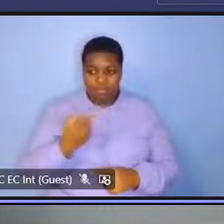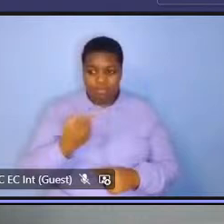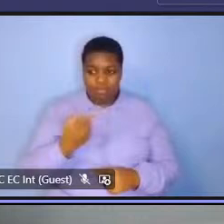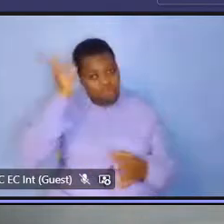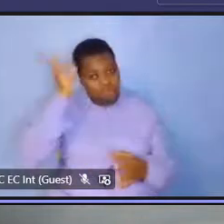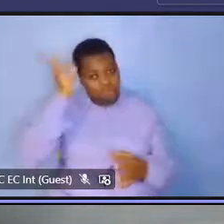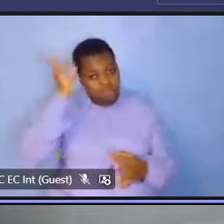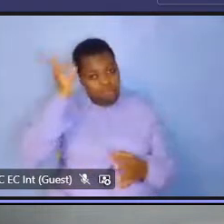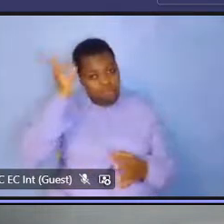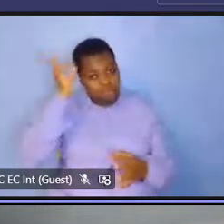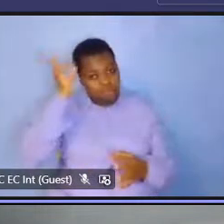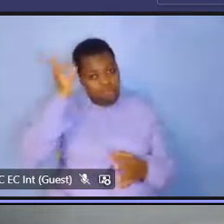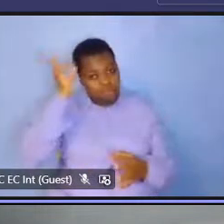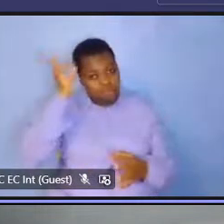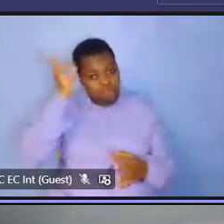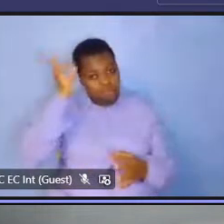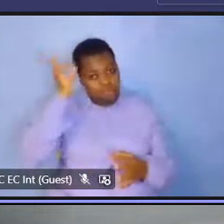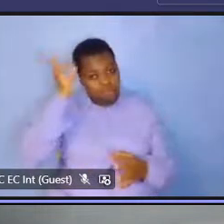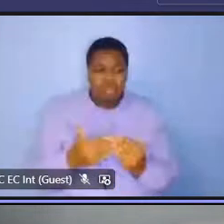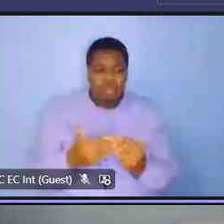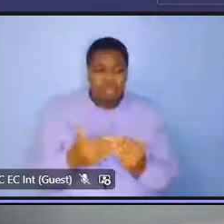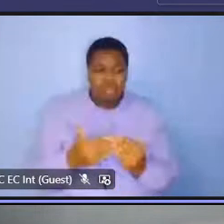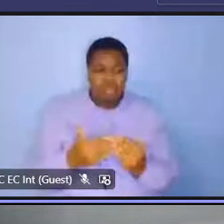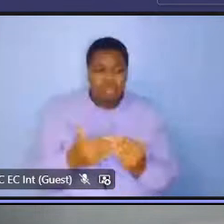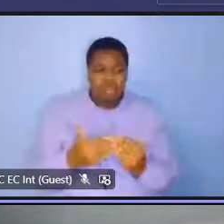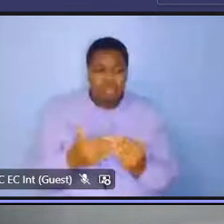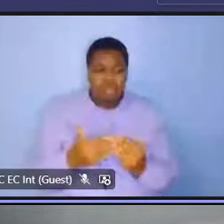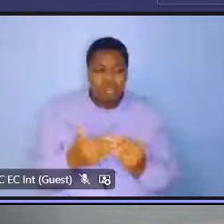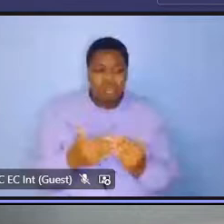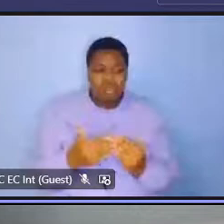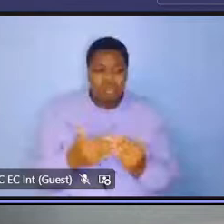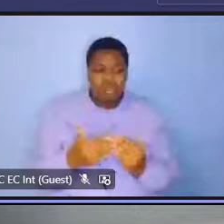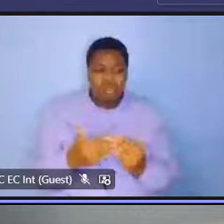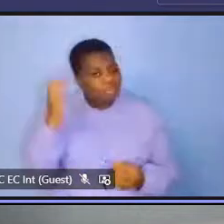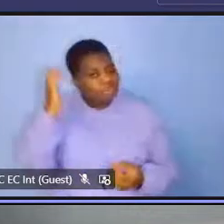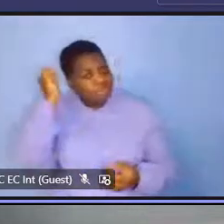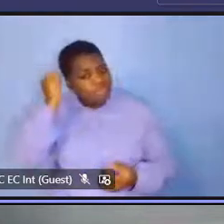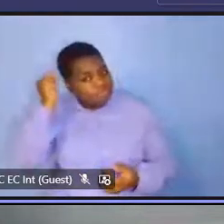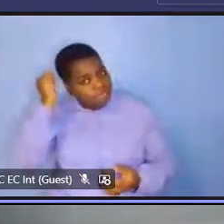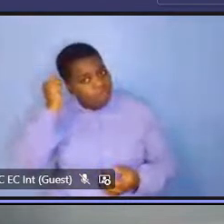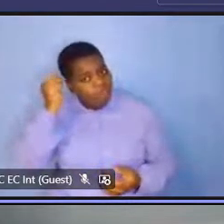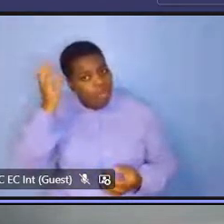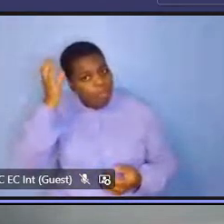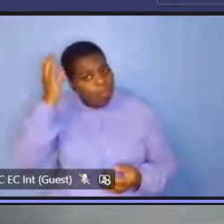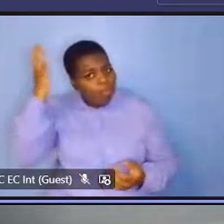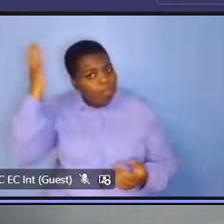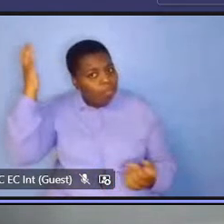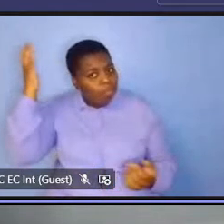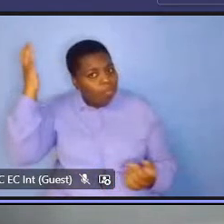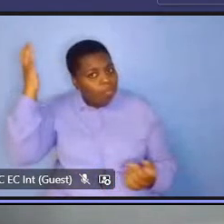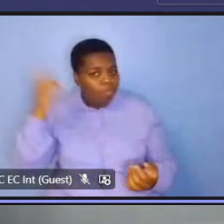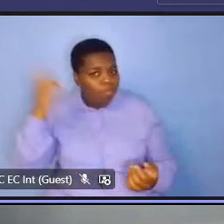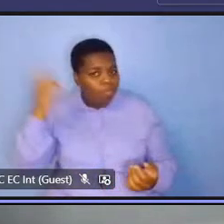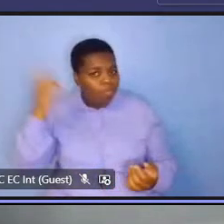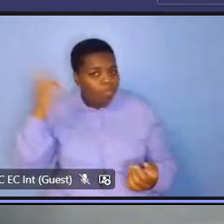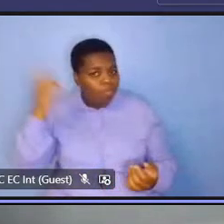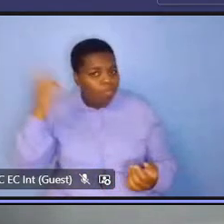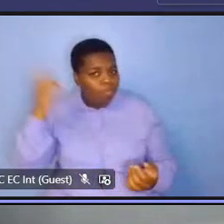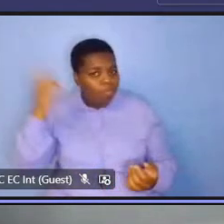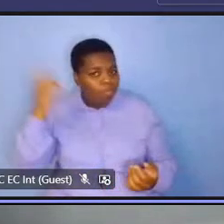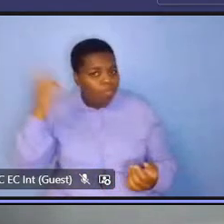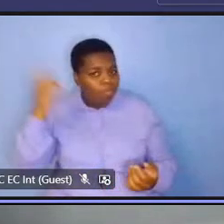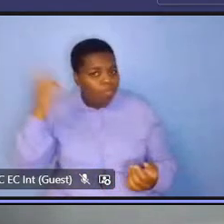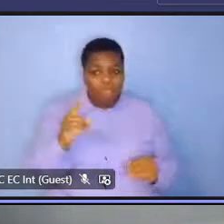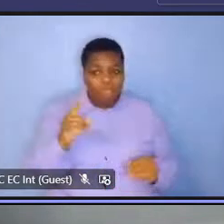school operations? How should children with dreadlocks in school and Afro or natural hair be accommodated, especially in instances where